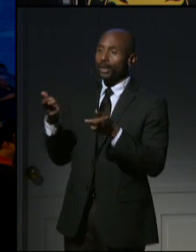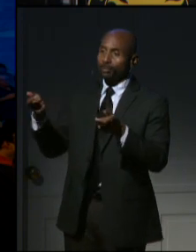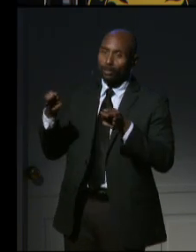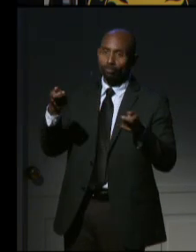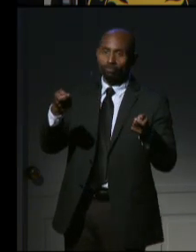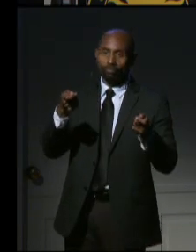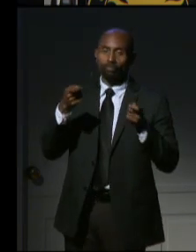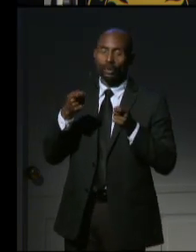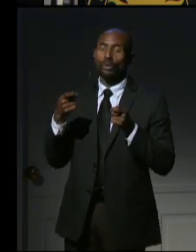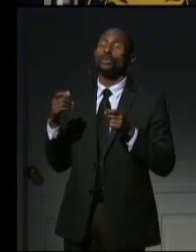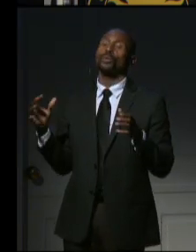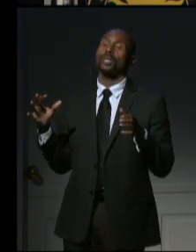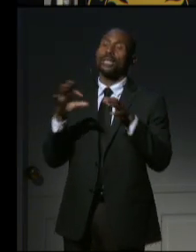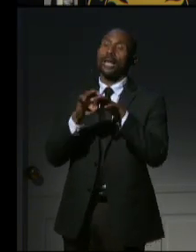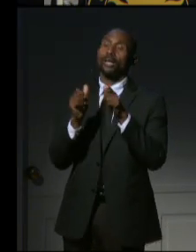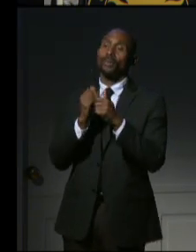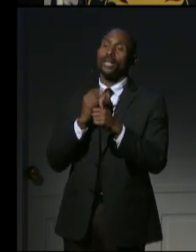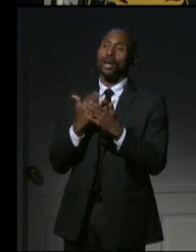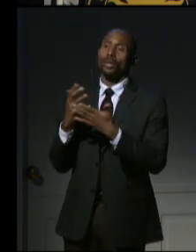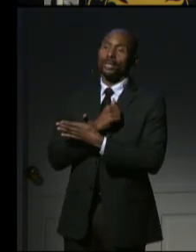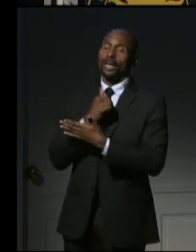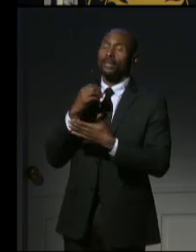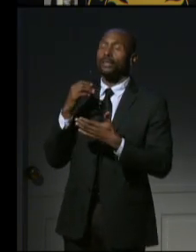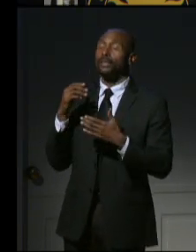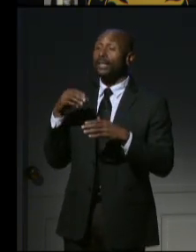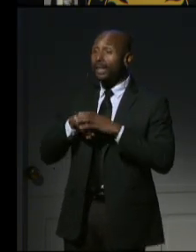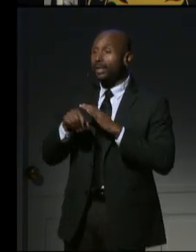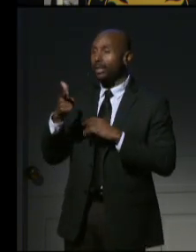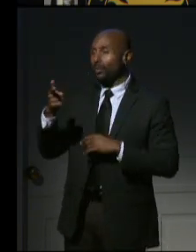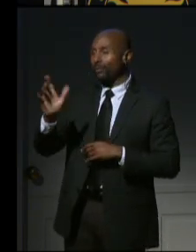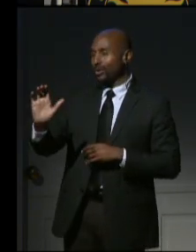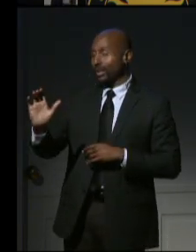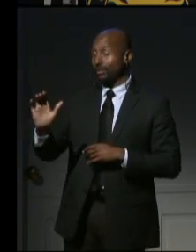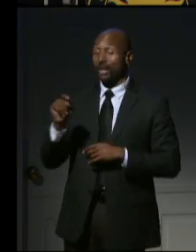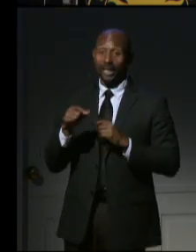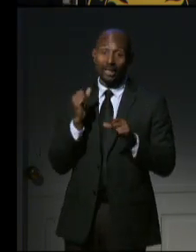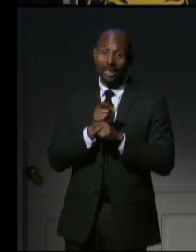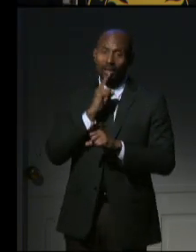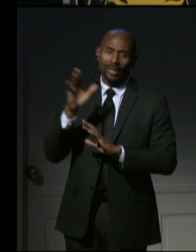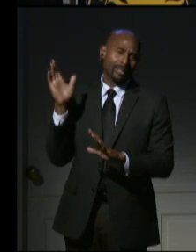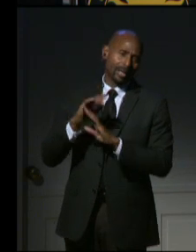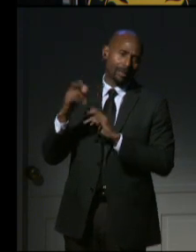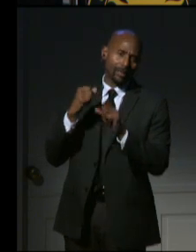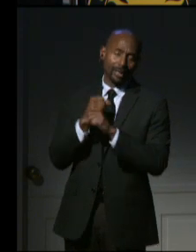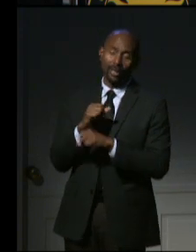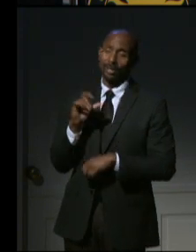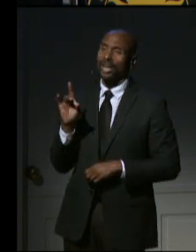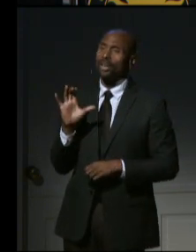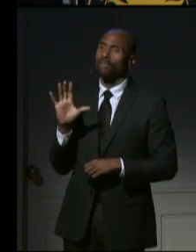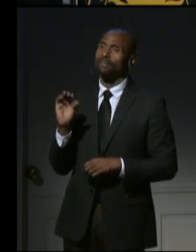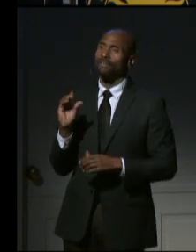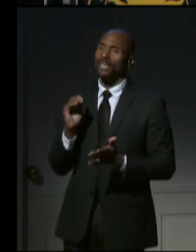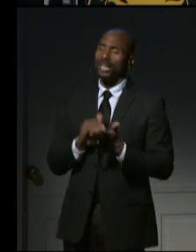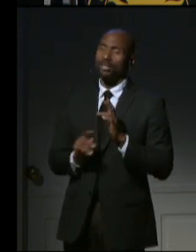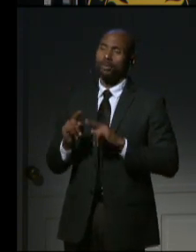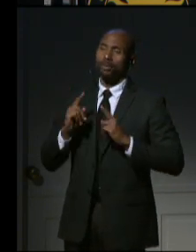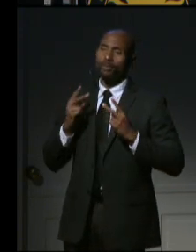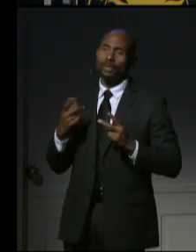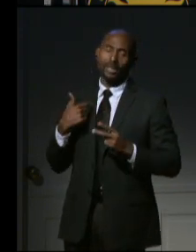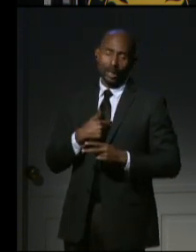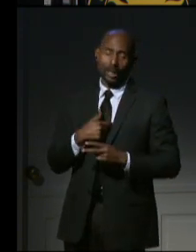the 21st century. So this year we had a banner year. We had 850,000 people visit it. We collected a lot of